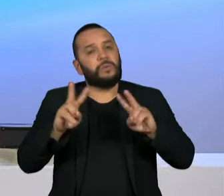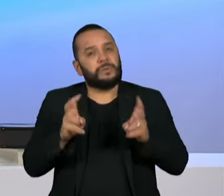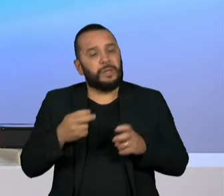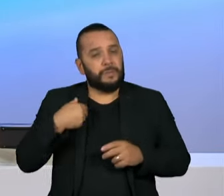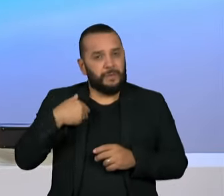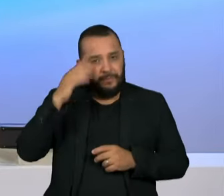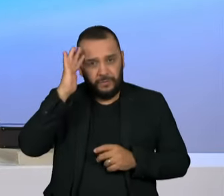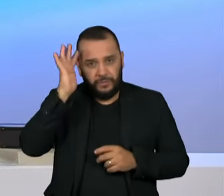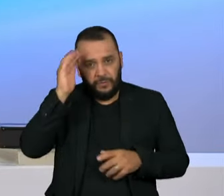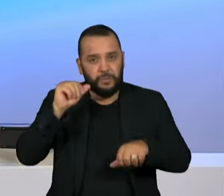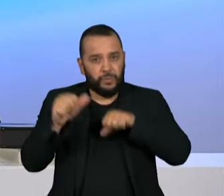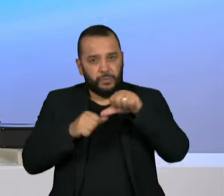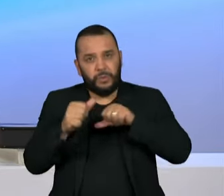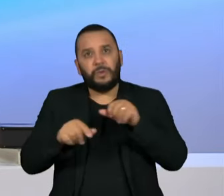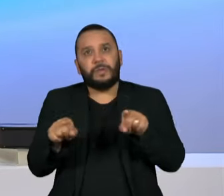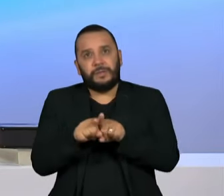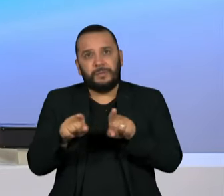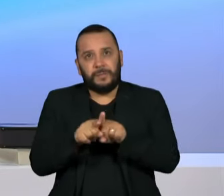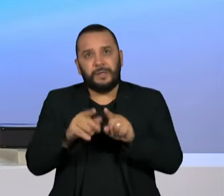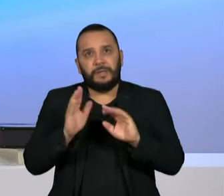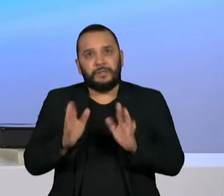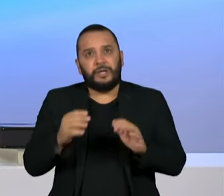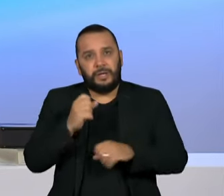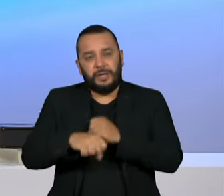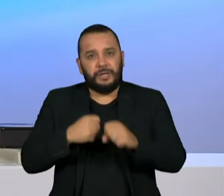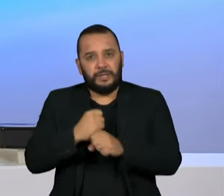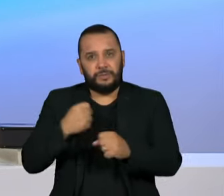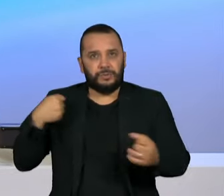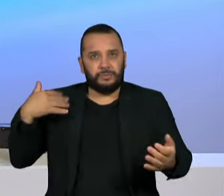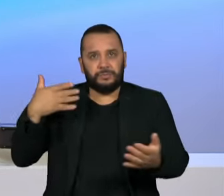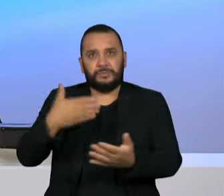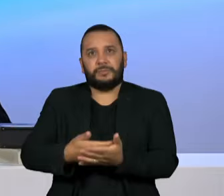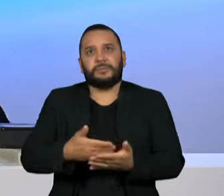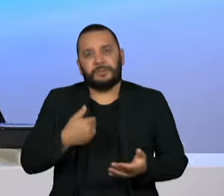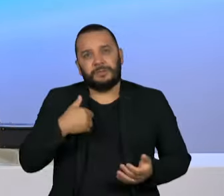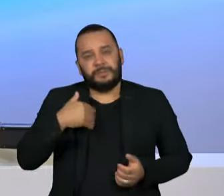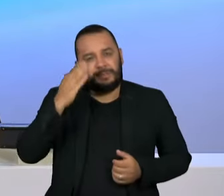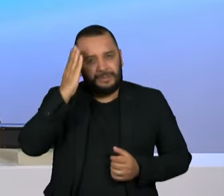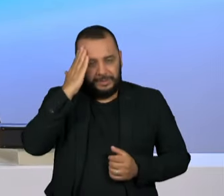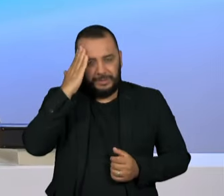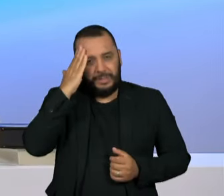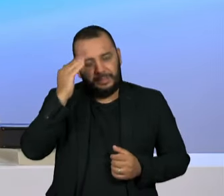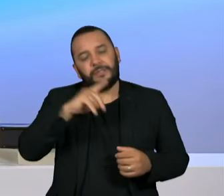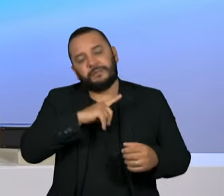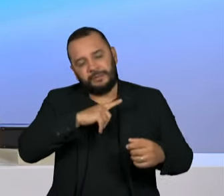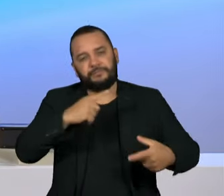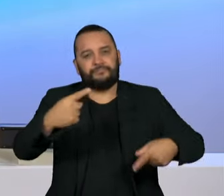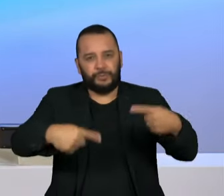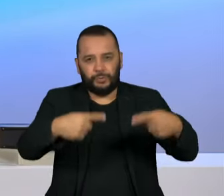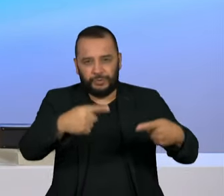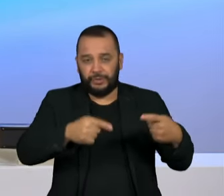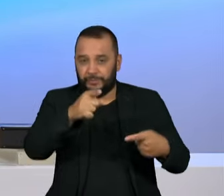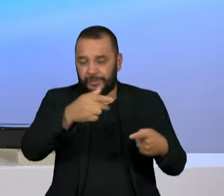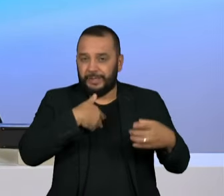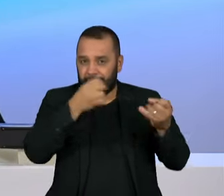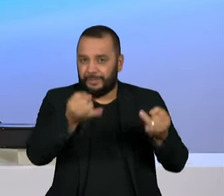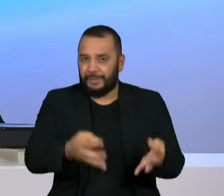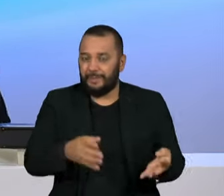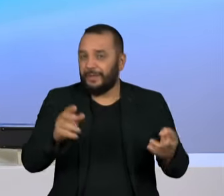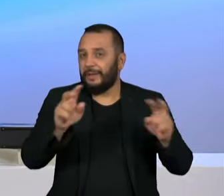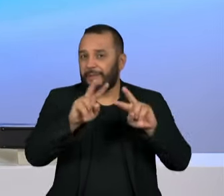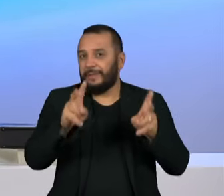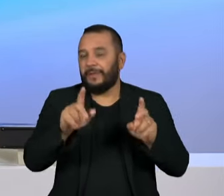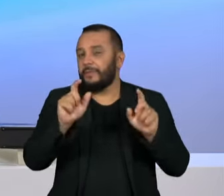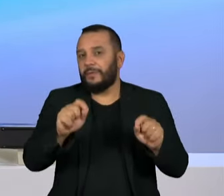filosóficas mudaram também ao longo desses últimos anos? É claro que boa parte das discussões que o senhor traz dizem respeito